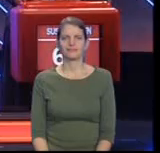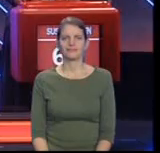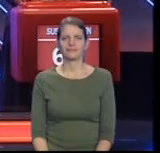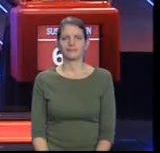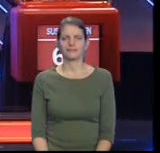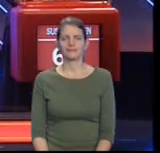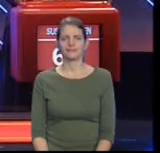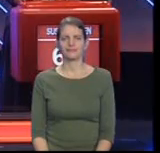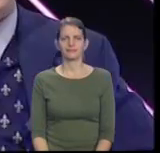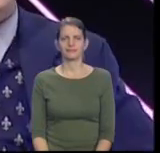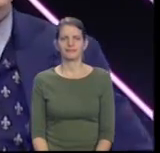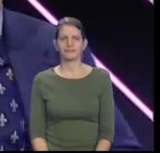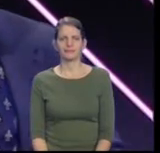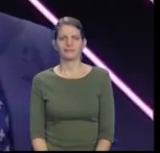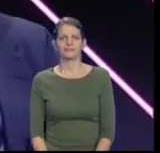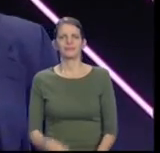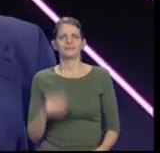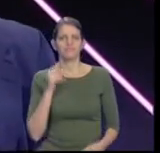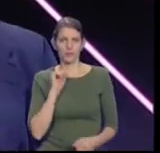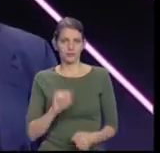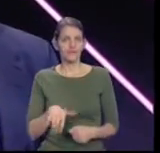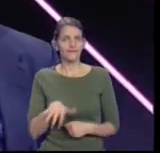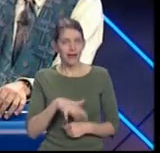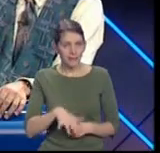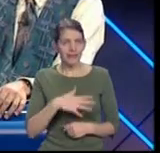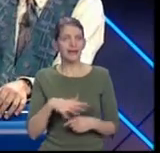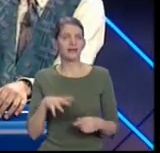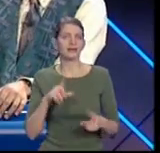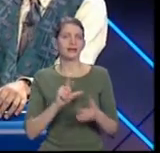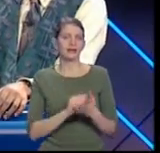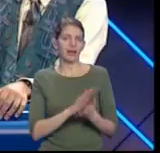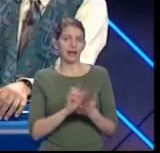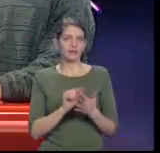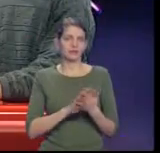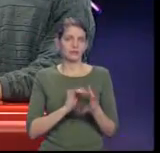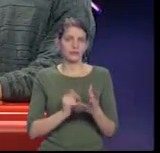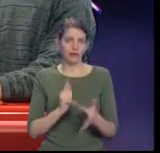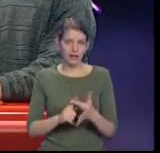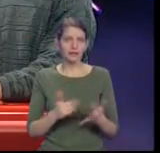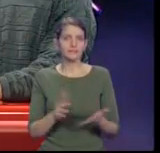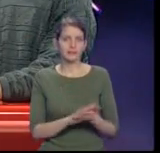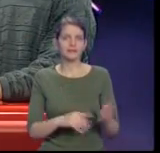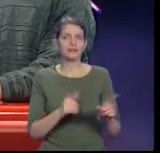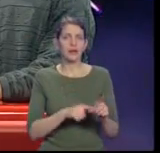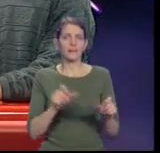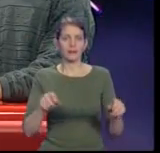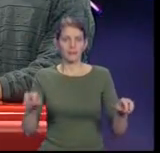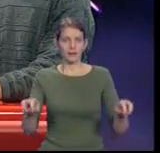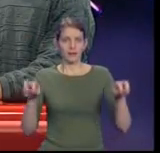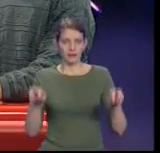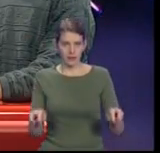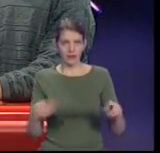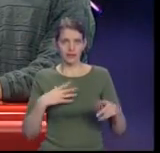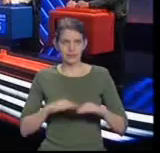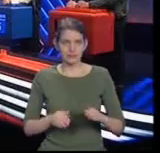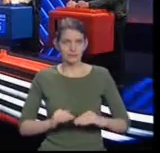We called it family catchphrase so we could get some younger people on, Gavin and Ben, who so far haven't said anything during the whole time. I want you to just pull your socks up here.